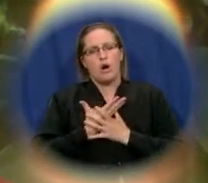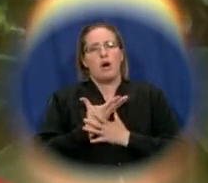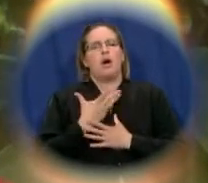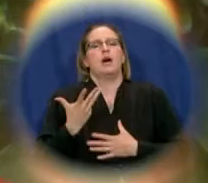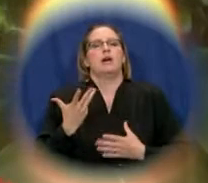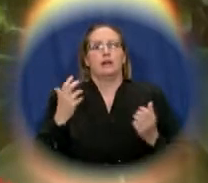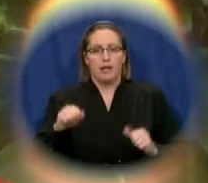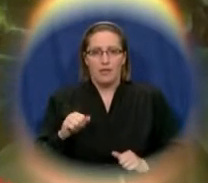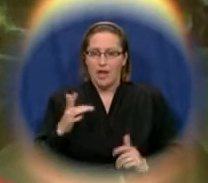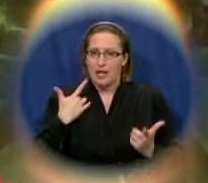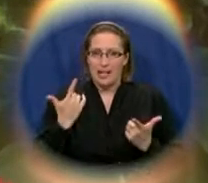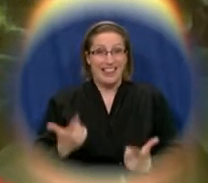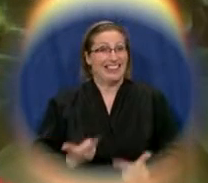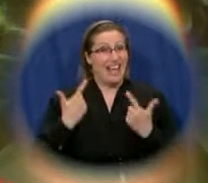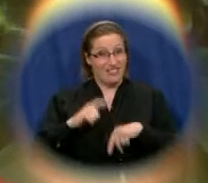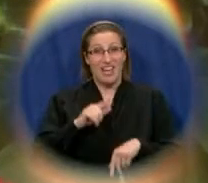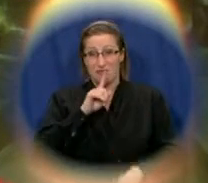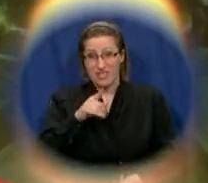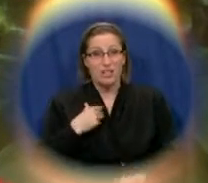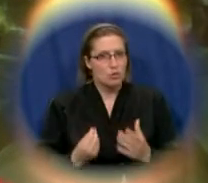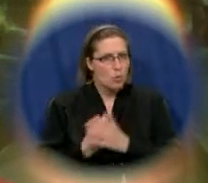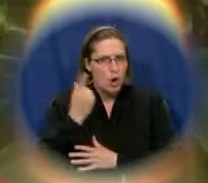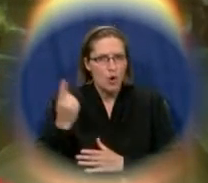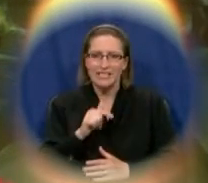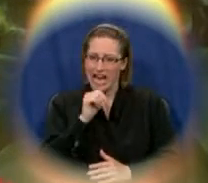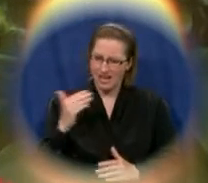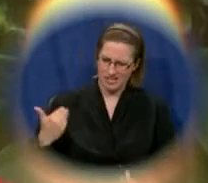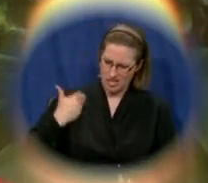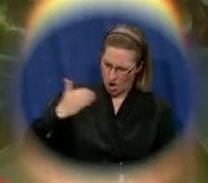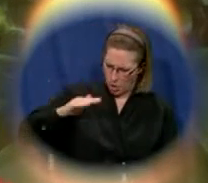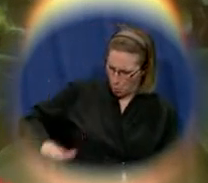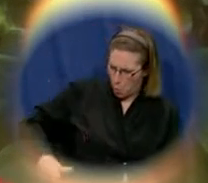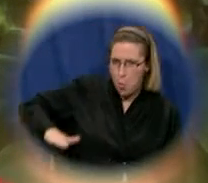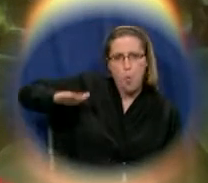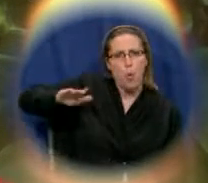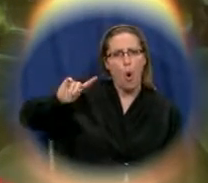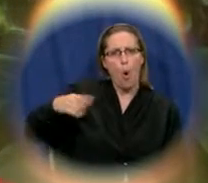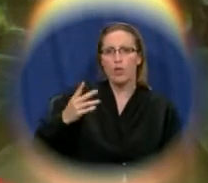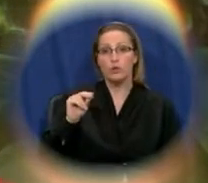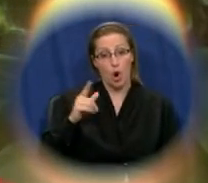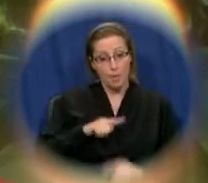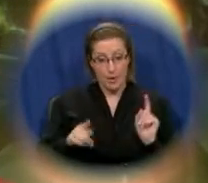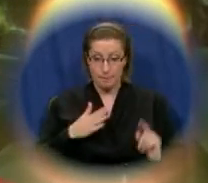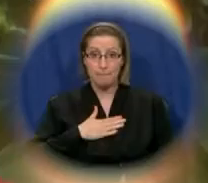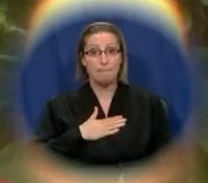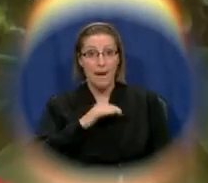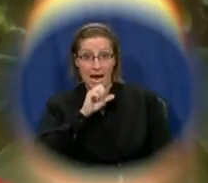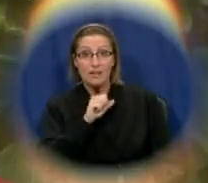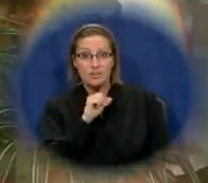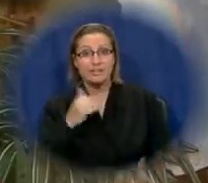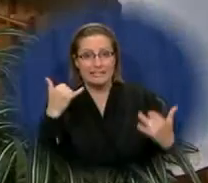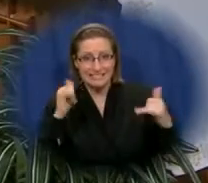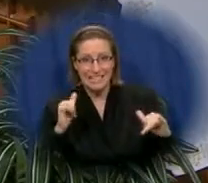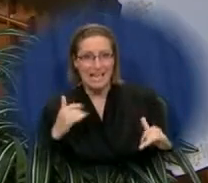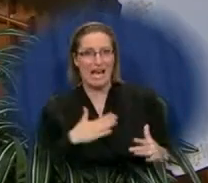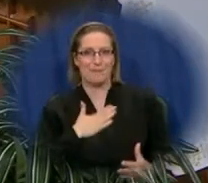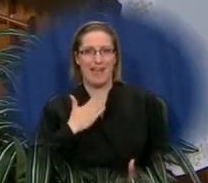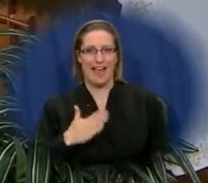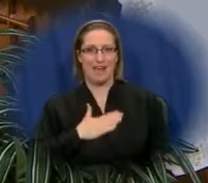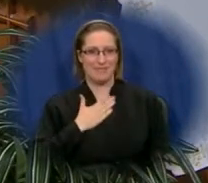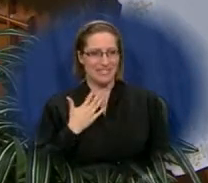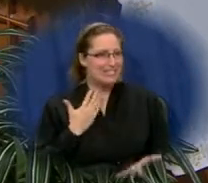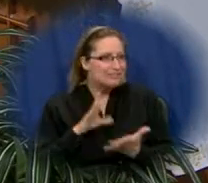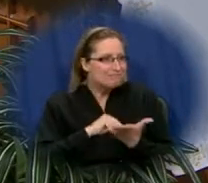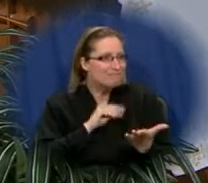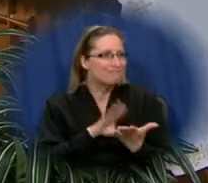which is a lifetime type of thing, not just when we're young, but I find myself at my tender age delighting to still have